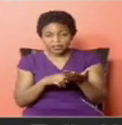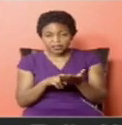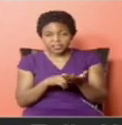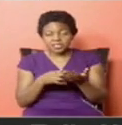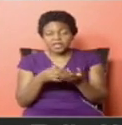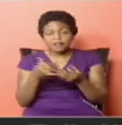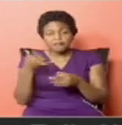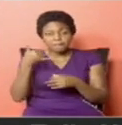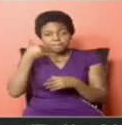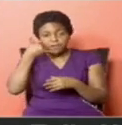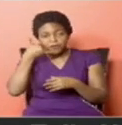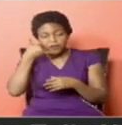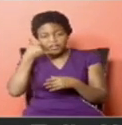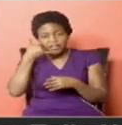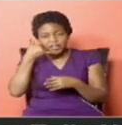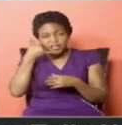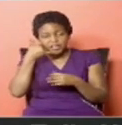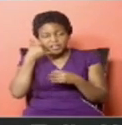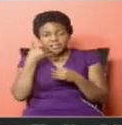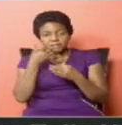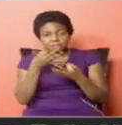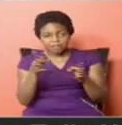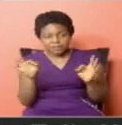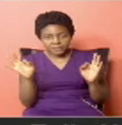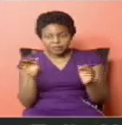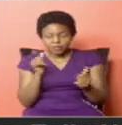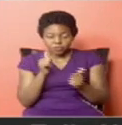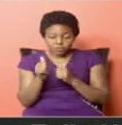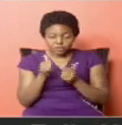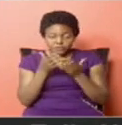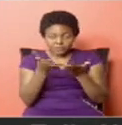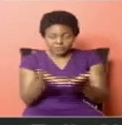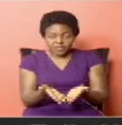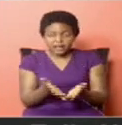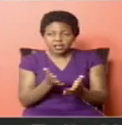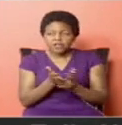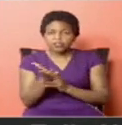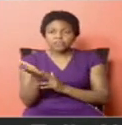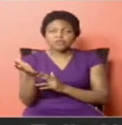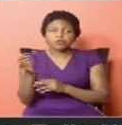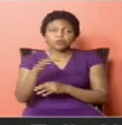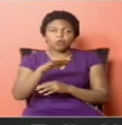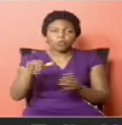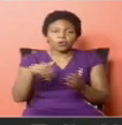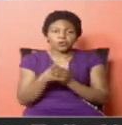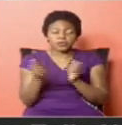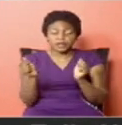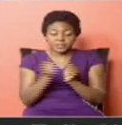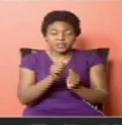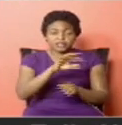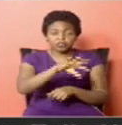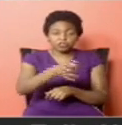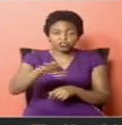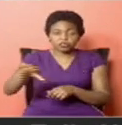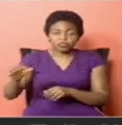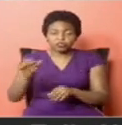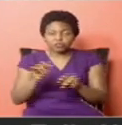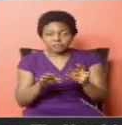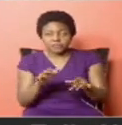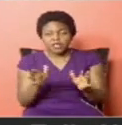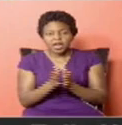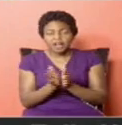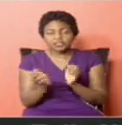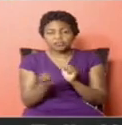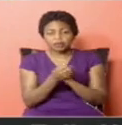lines, which are available throughout our 10 regional offices and 12